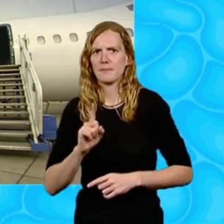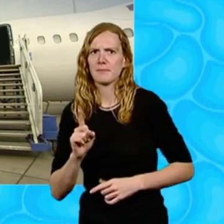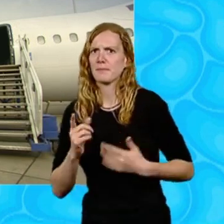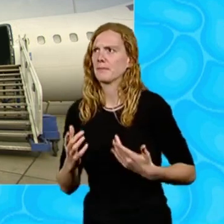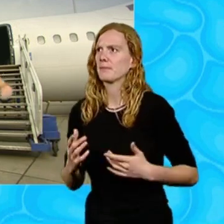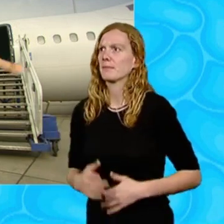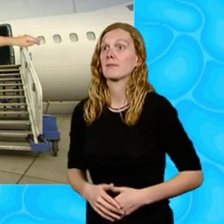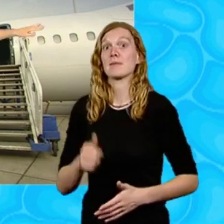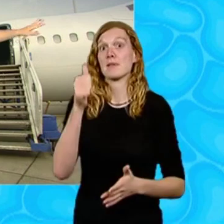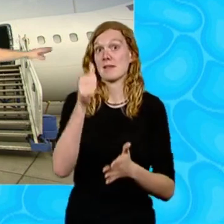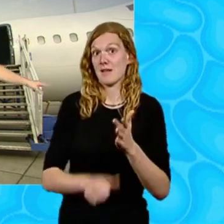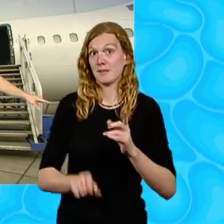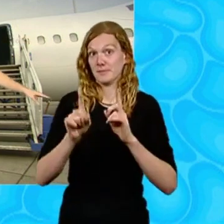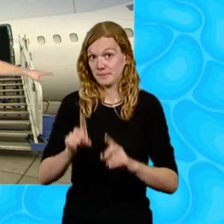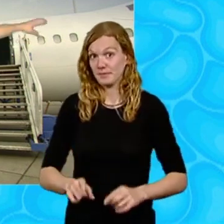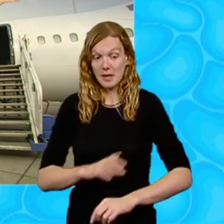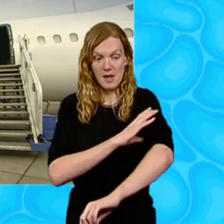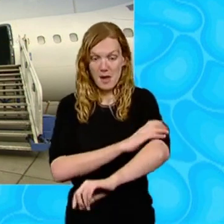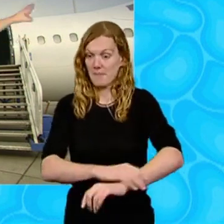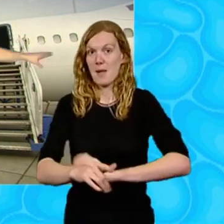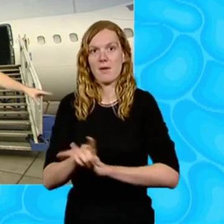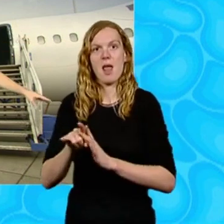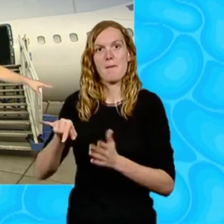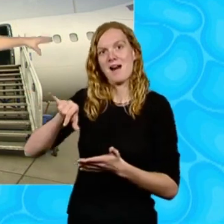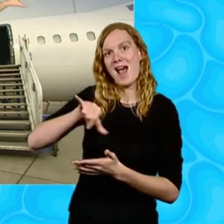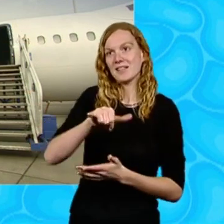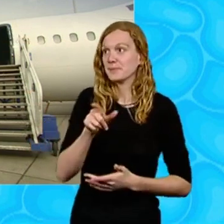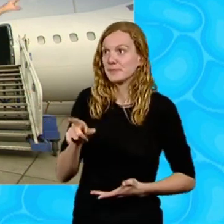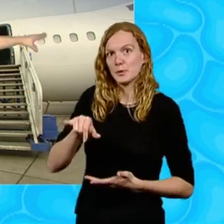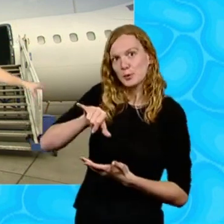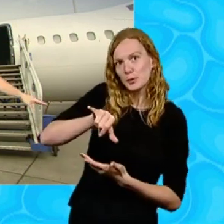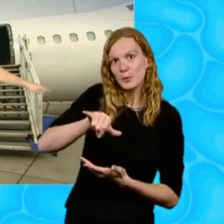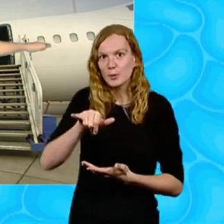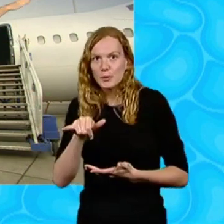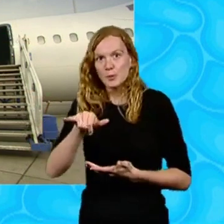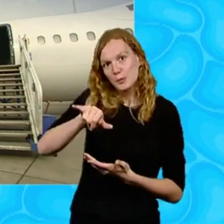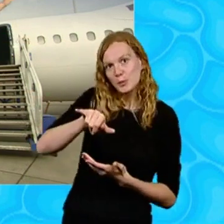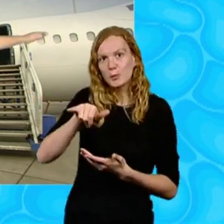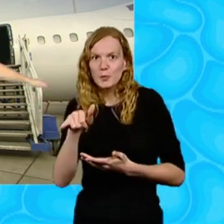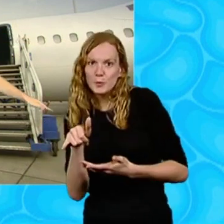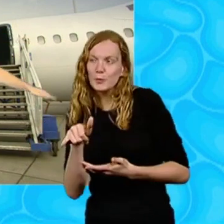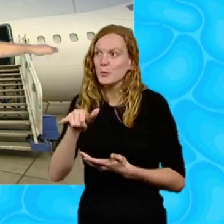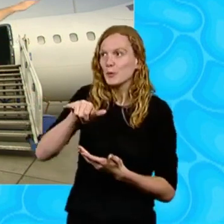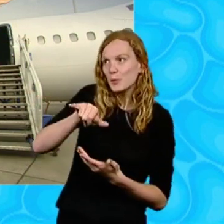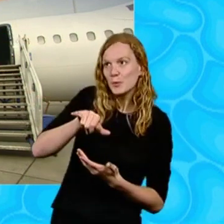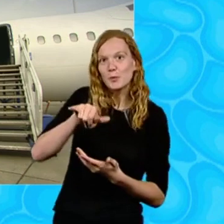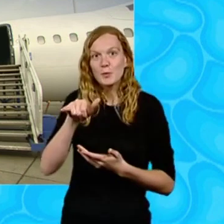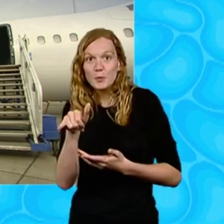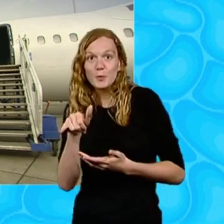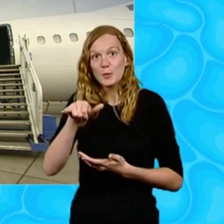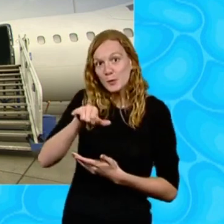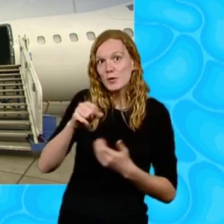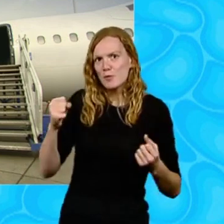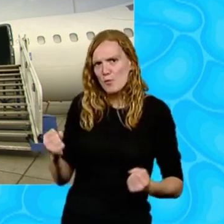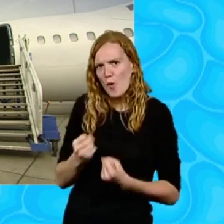start with the aeroplane arms. That's it. Move them, keep them big and strong. Now let's do